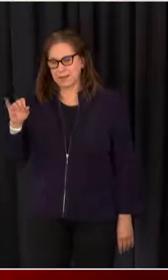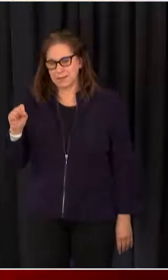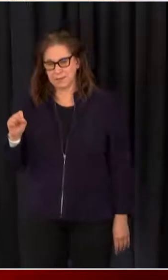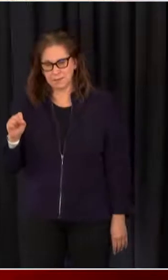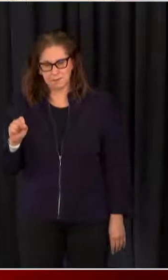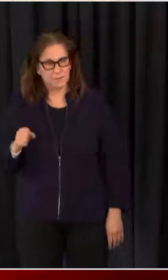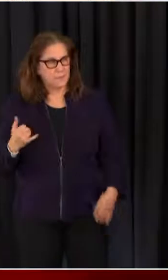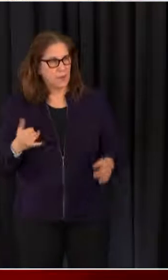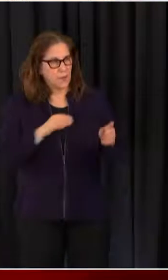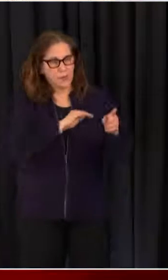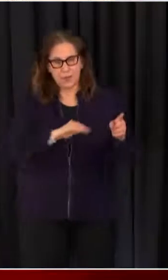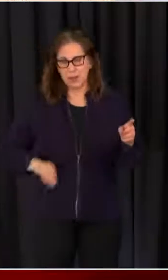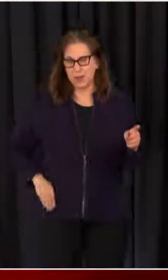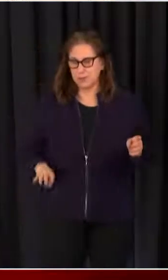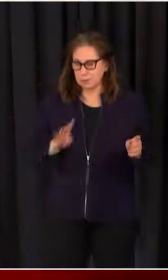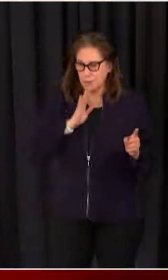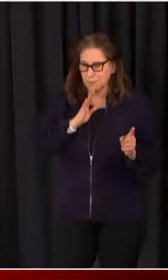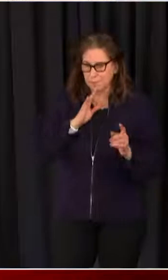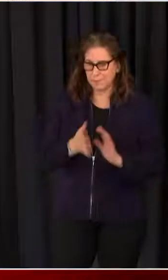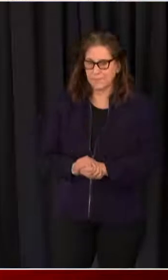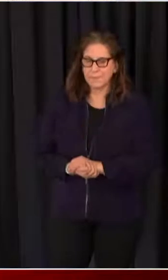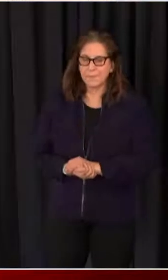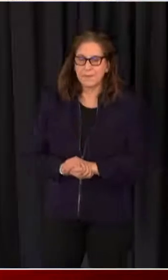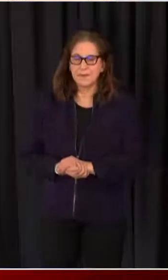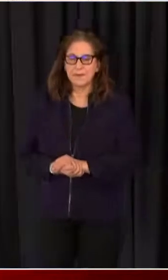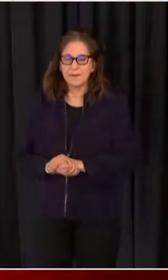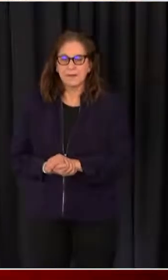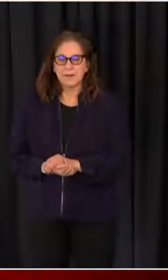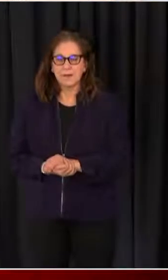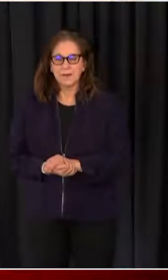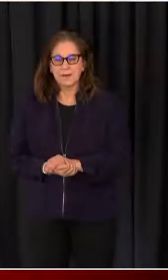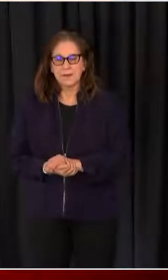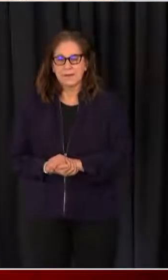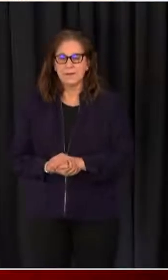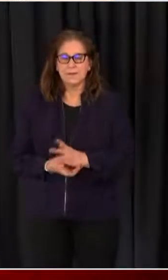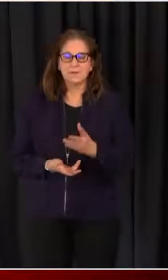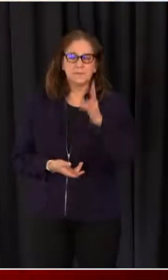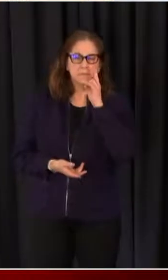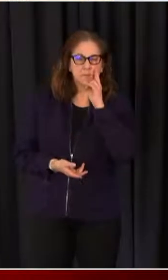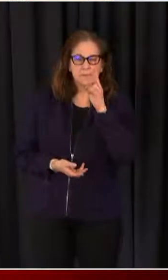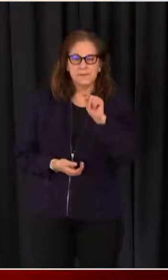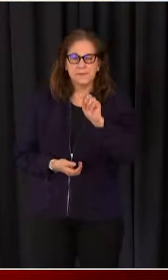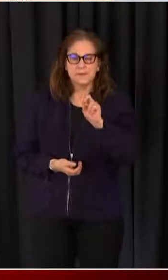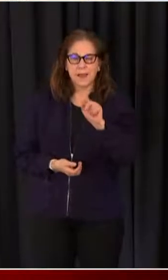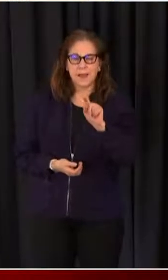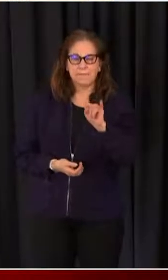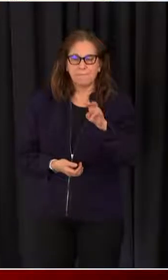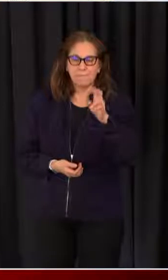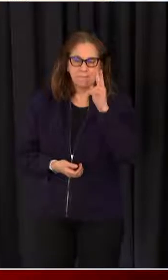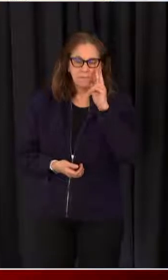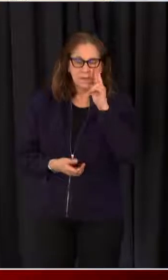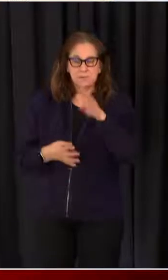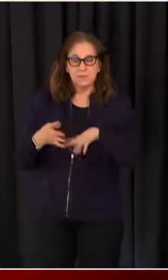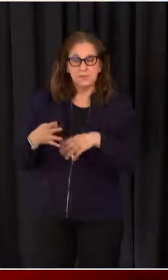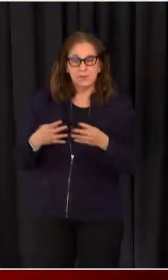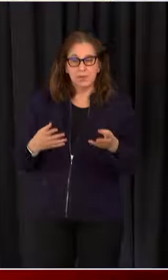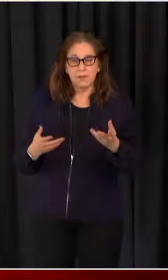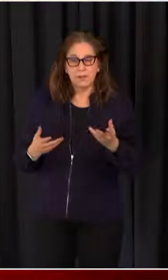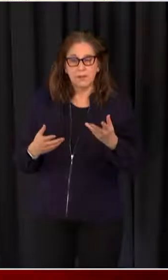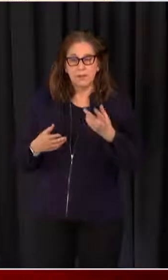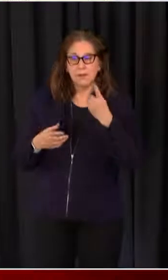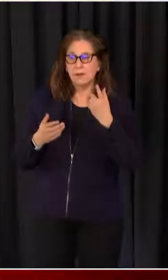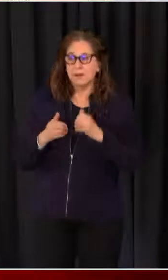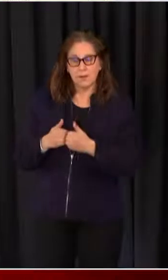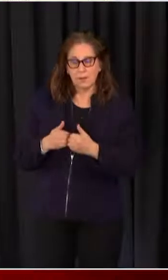March 15th. And we emphasize tentative because we continue to monitor the impact